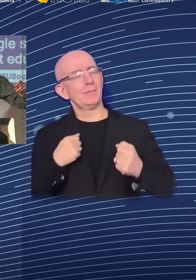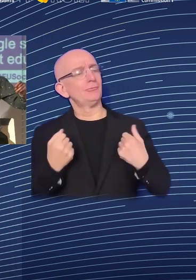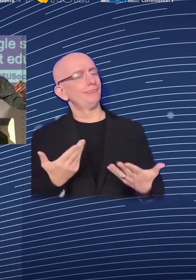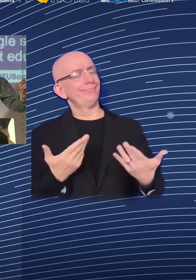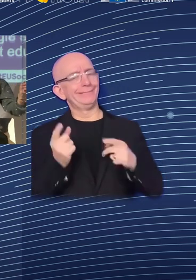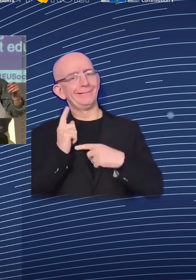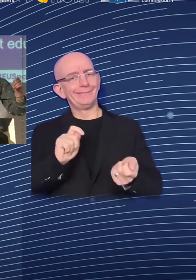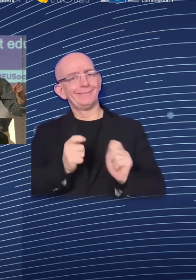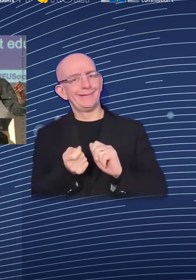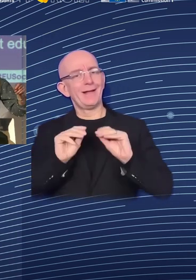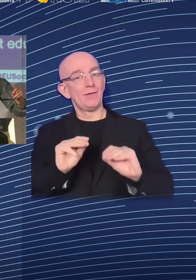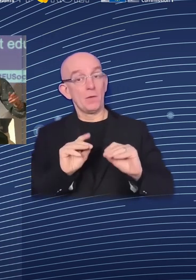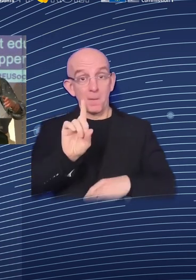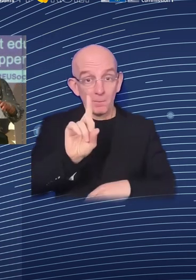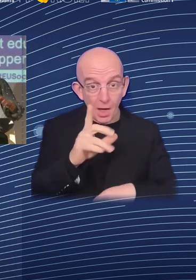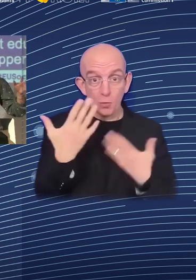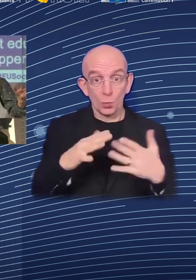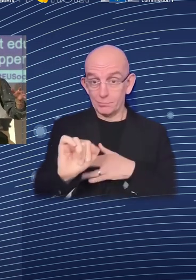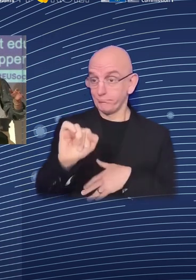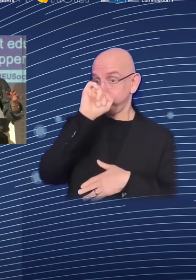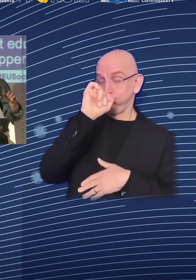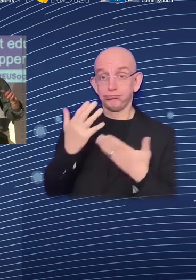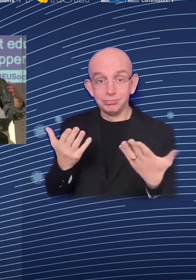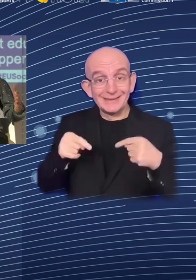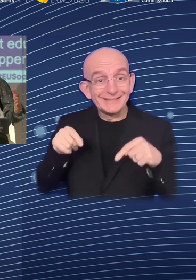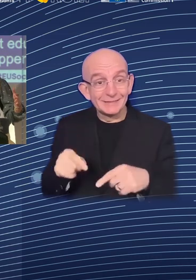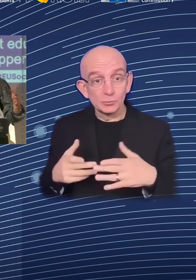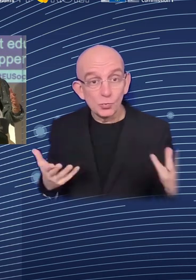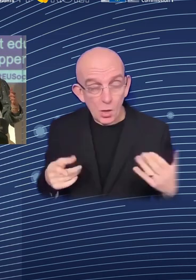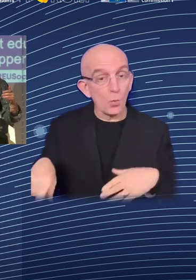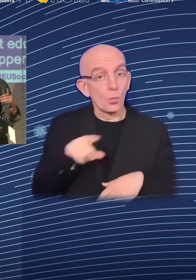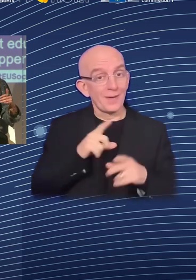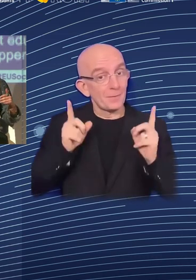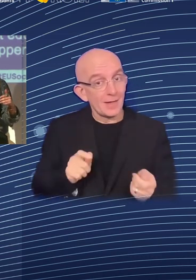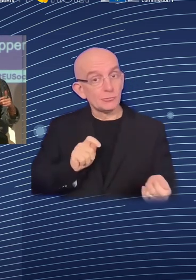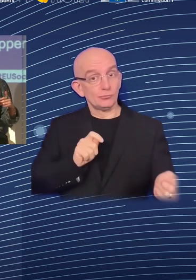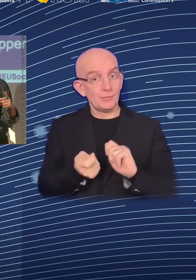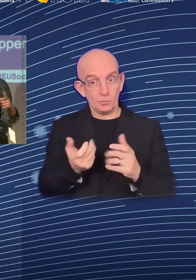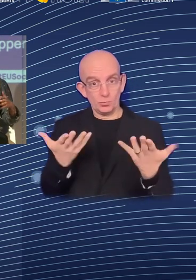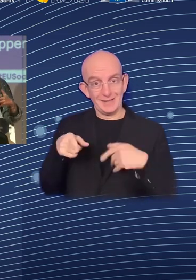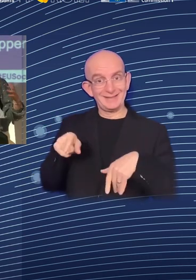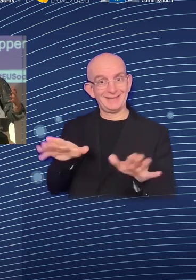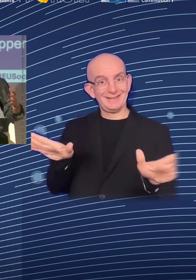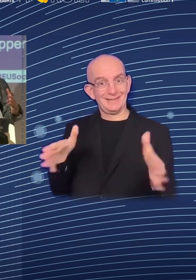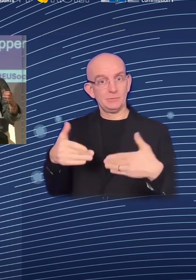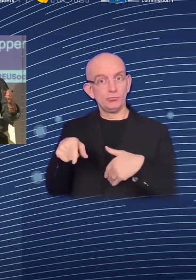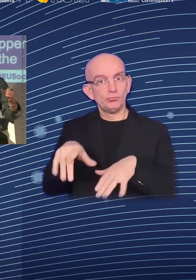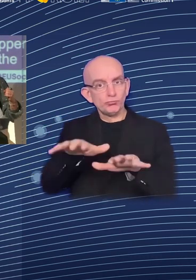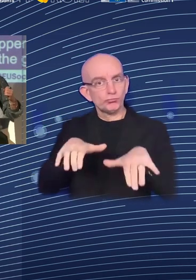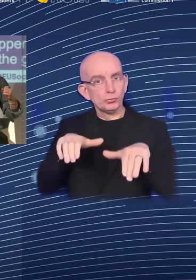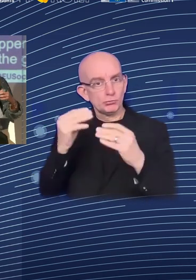And that's not so easy to do it by some rules given by government. And that's why we want to build this